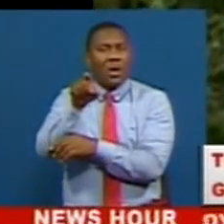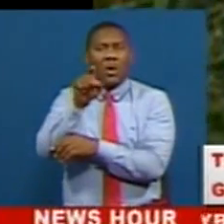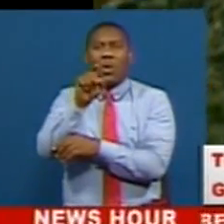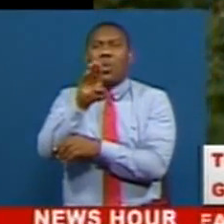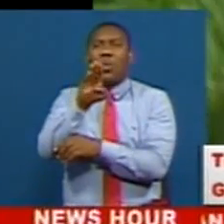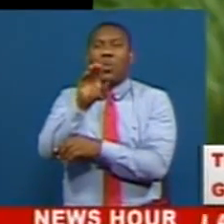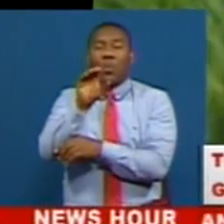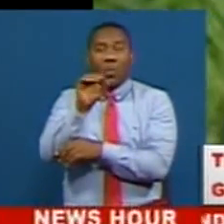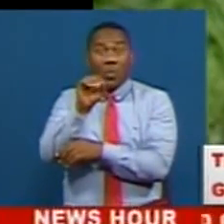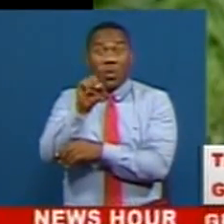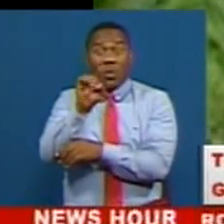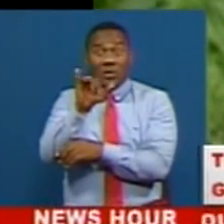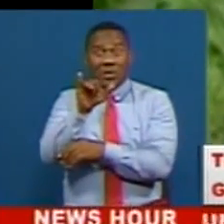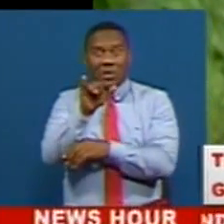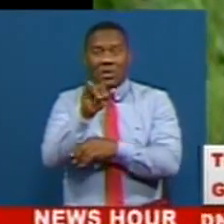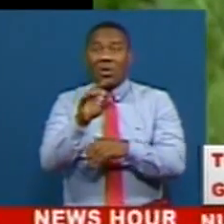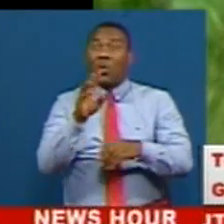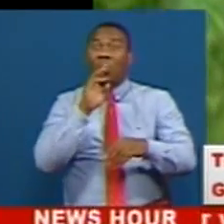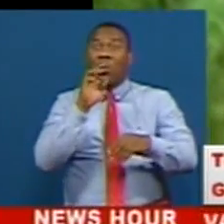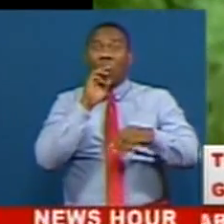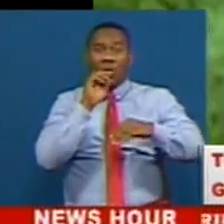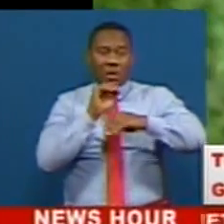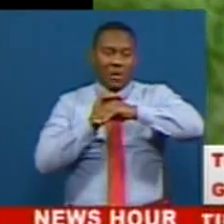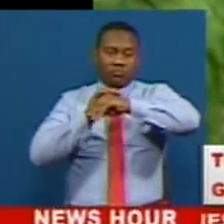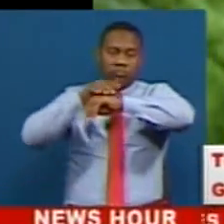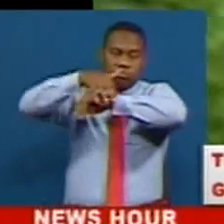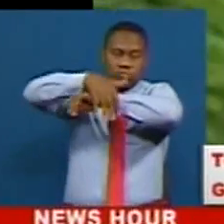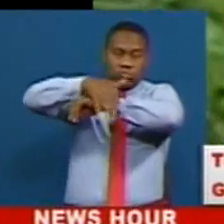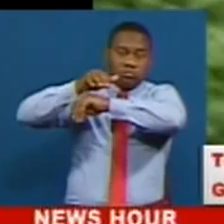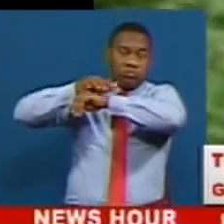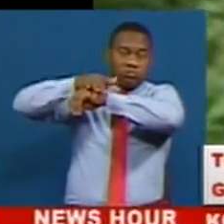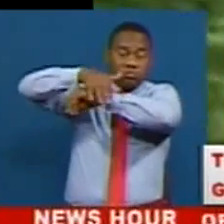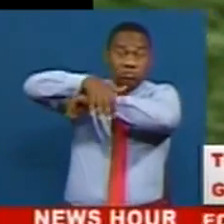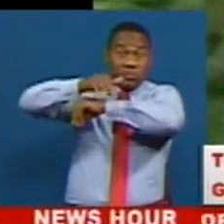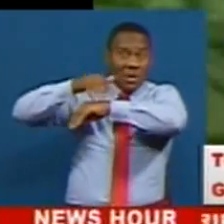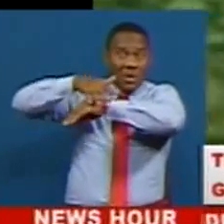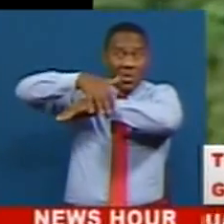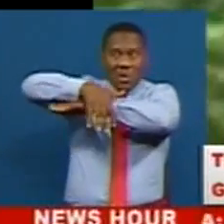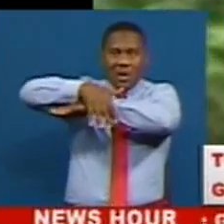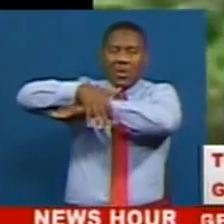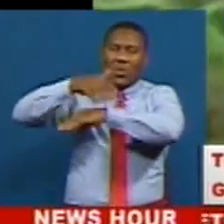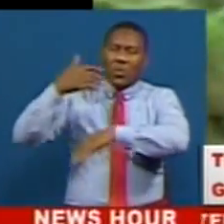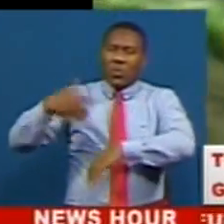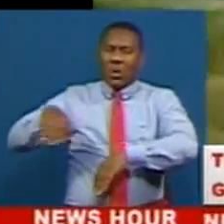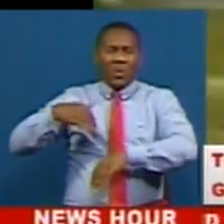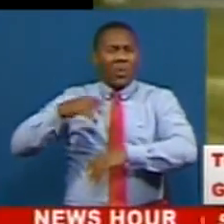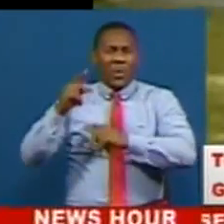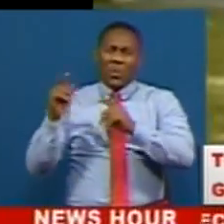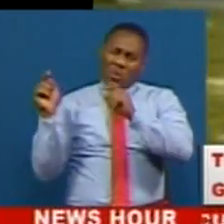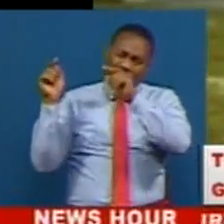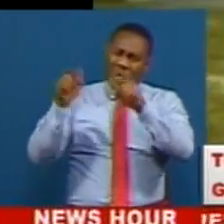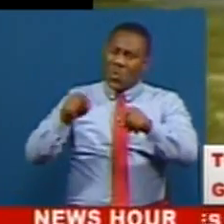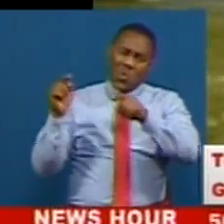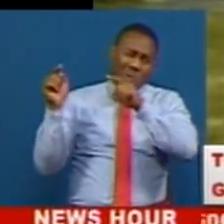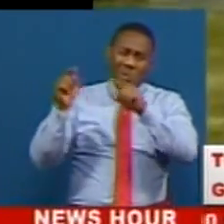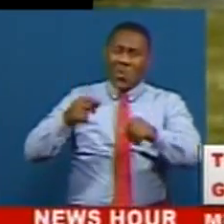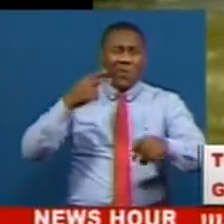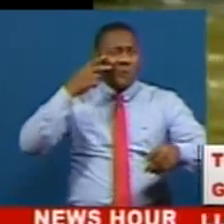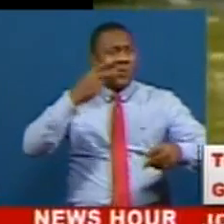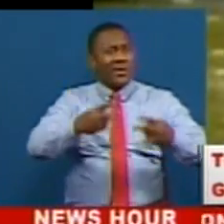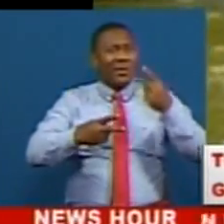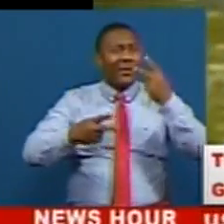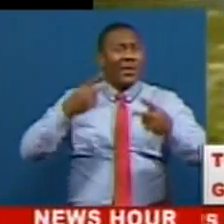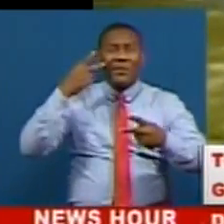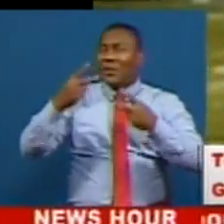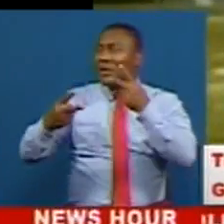other sites across the country continue to attract several tourists all year round. Aside these